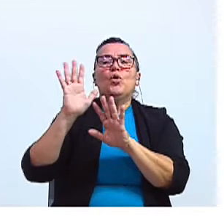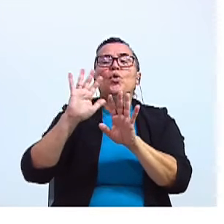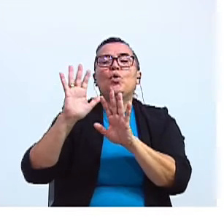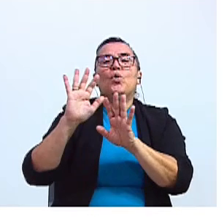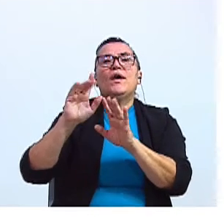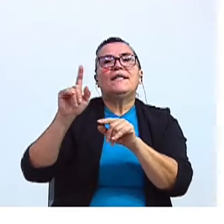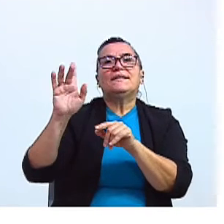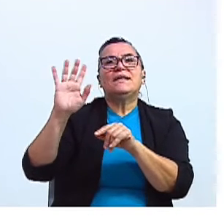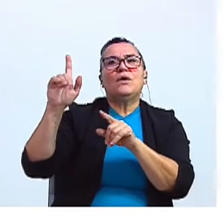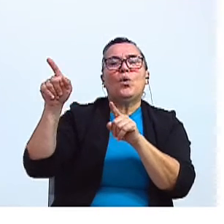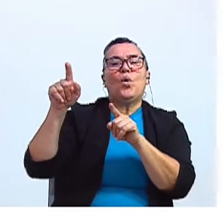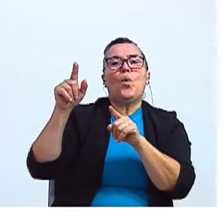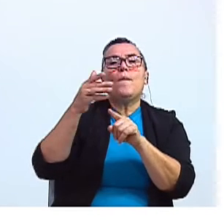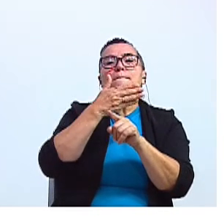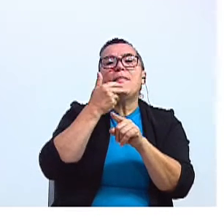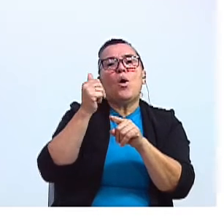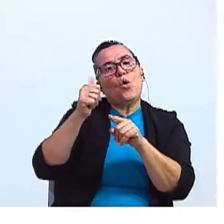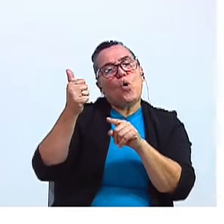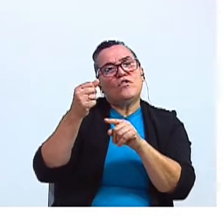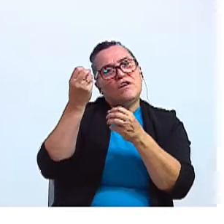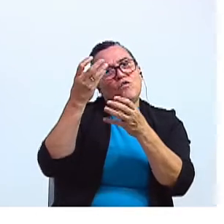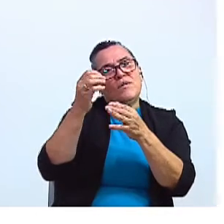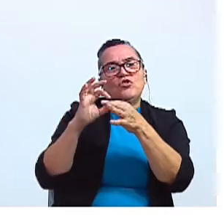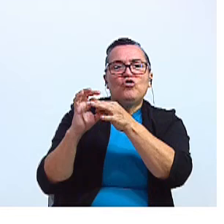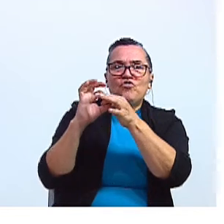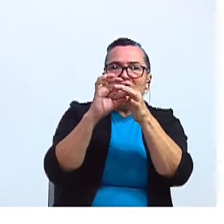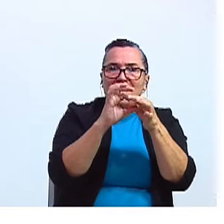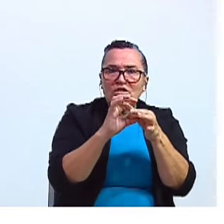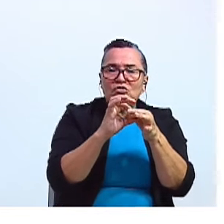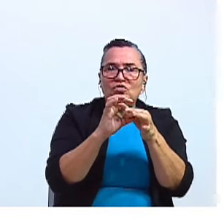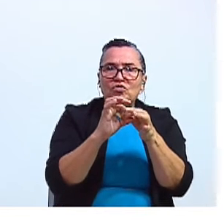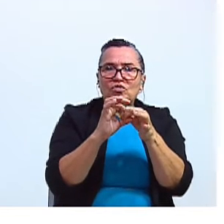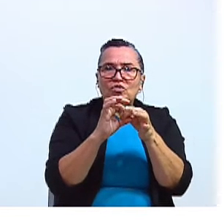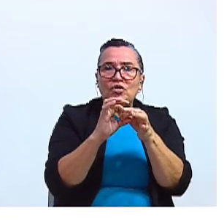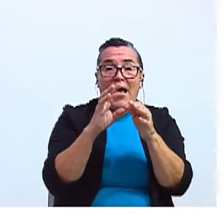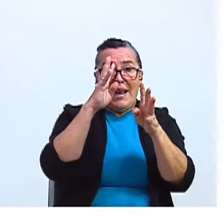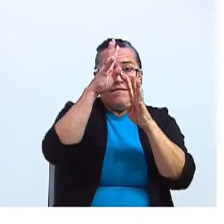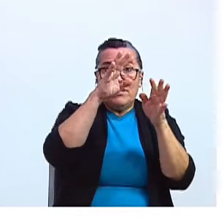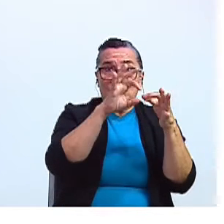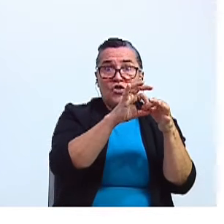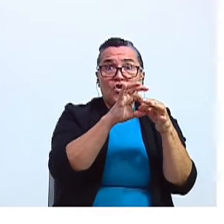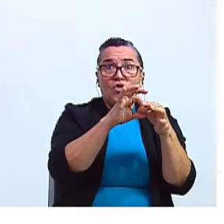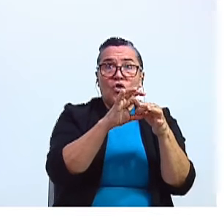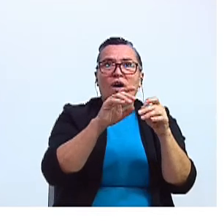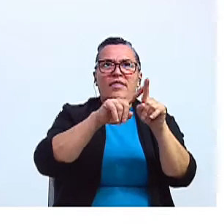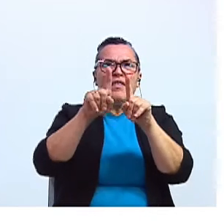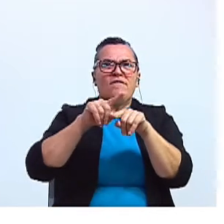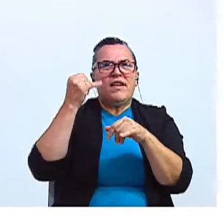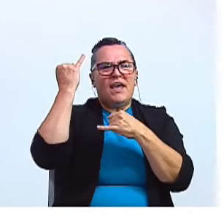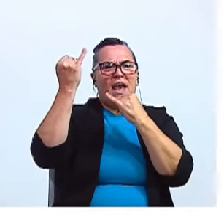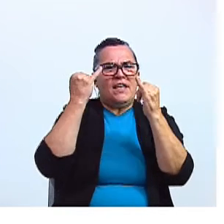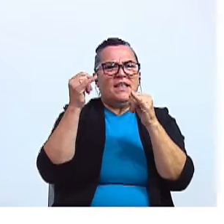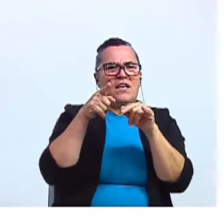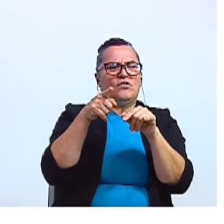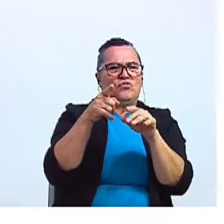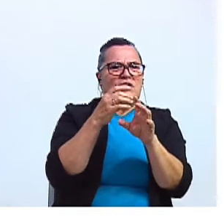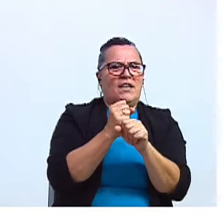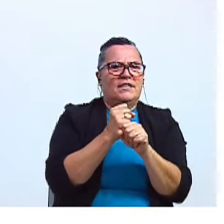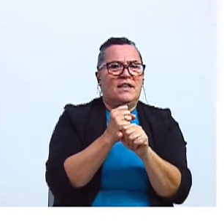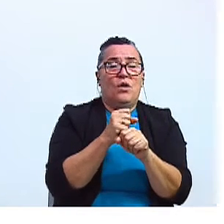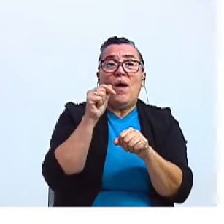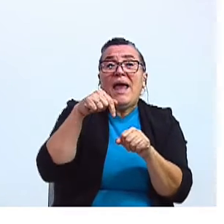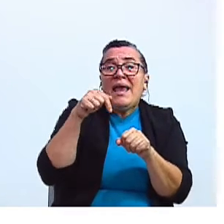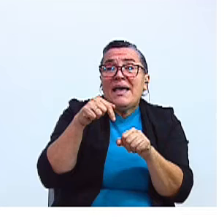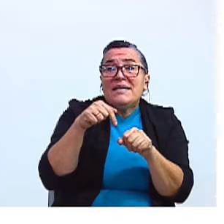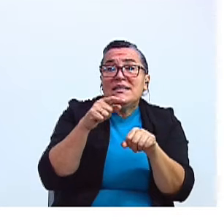seeing is more information related to the invention, okay? Different ideas for you to do it. In this